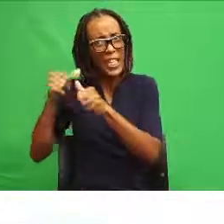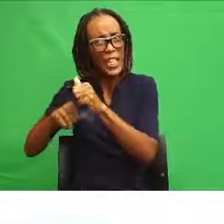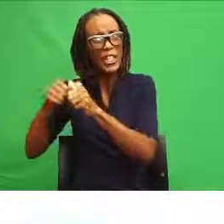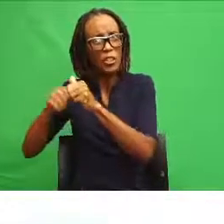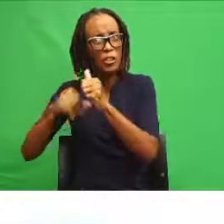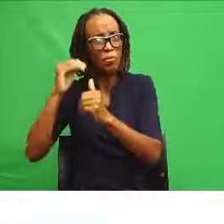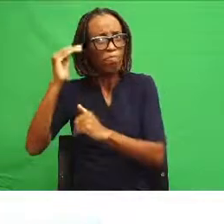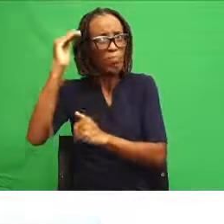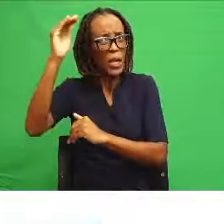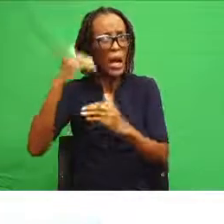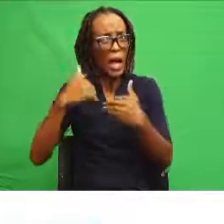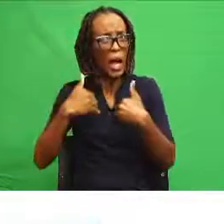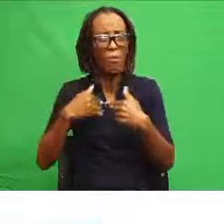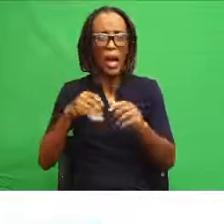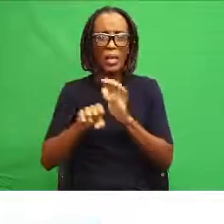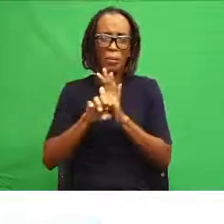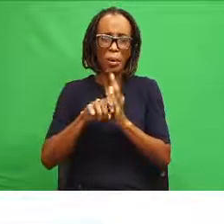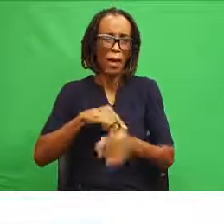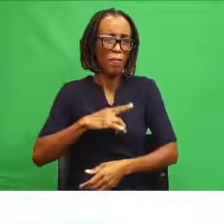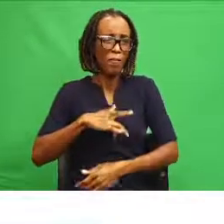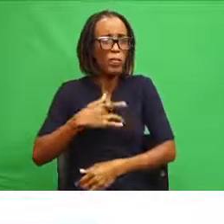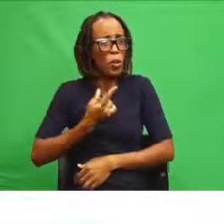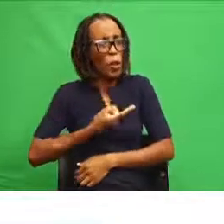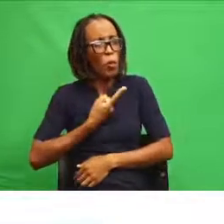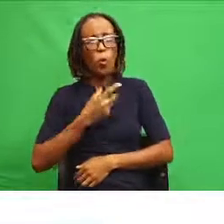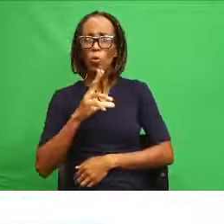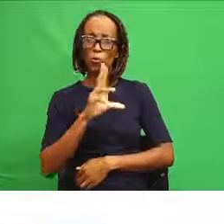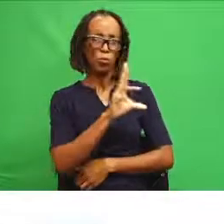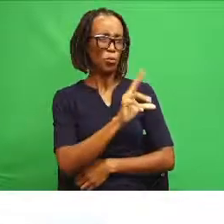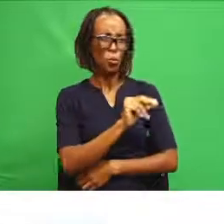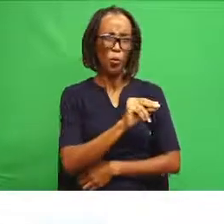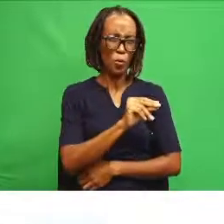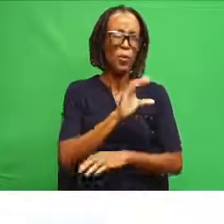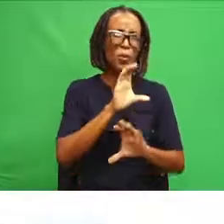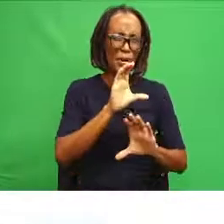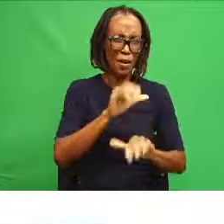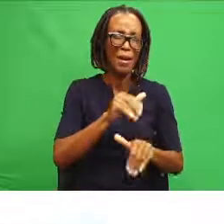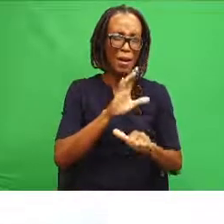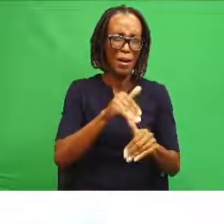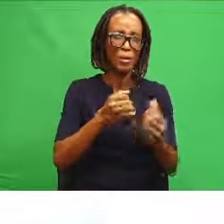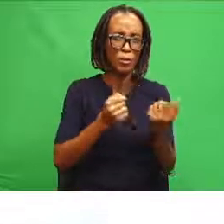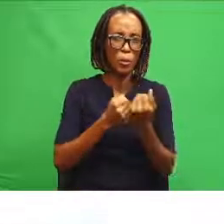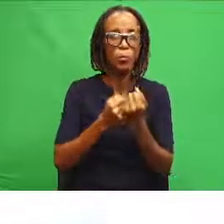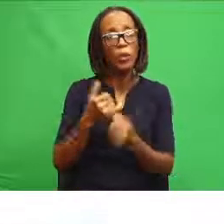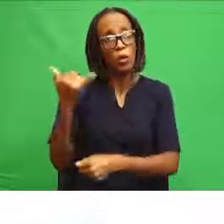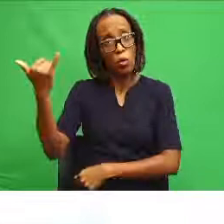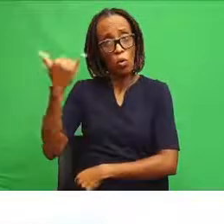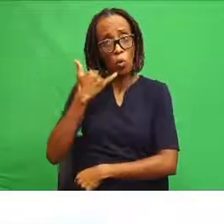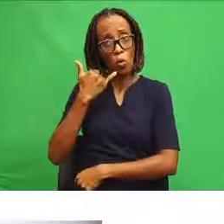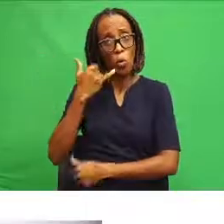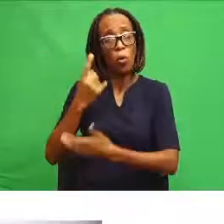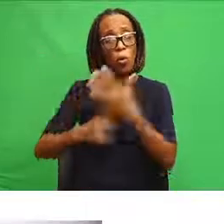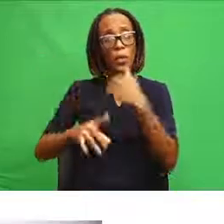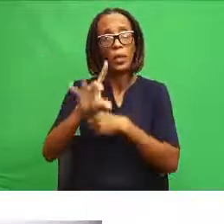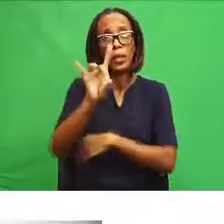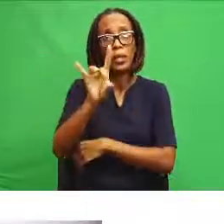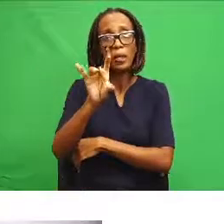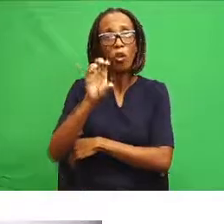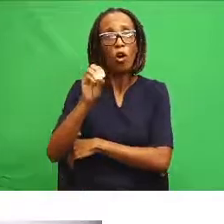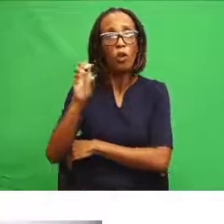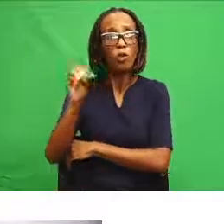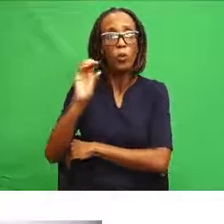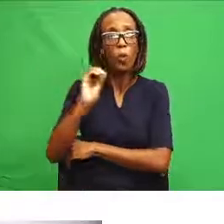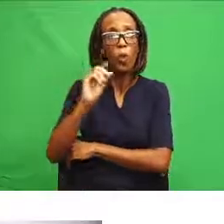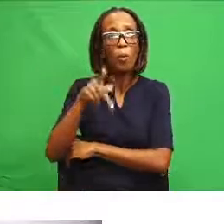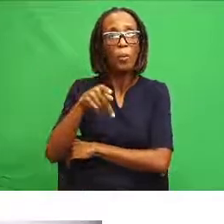elderly person. They don't have to feel as though they're all alone. Exactly. So give us a call at 800-OPIC. That's 800-OPIC. Let